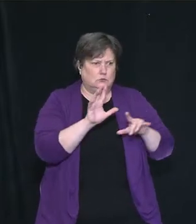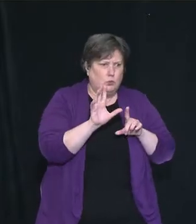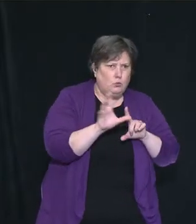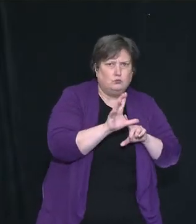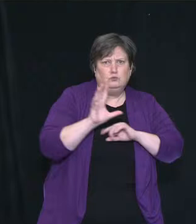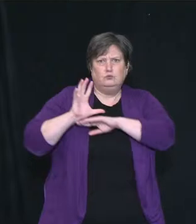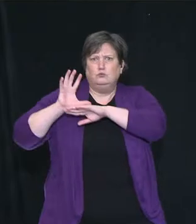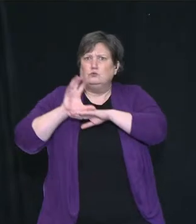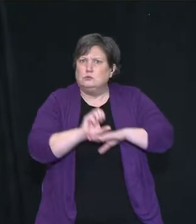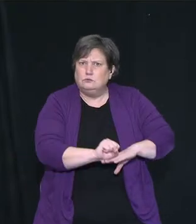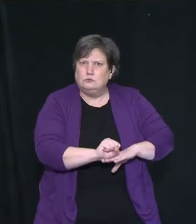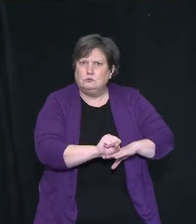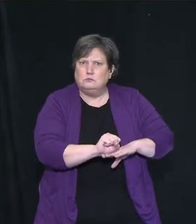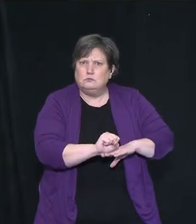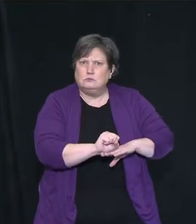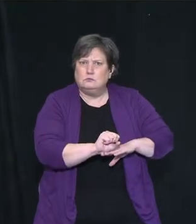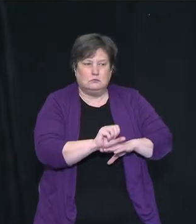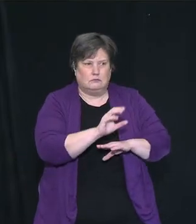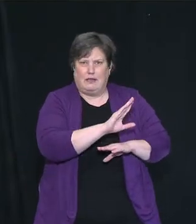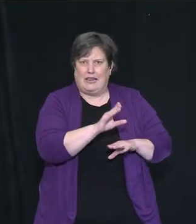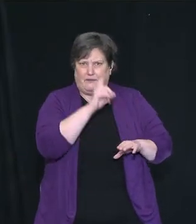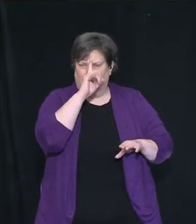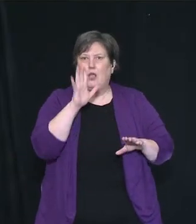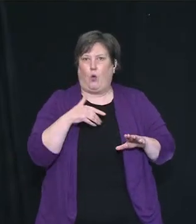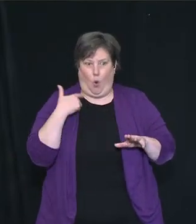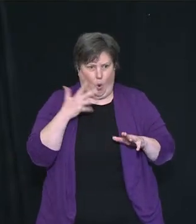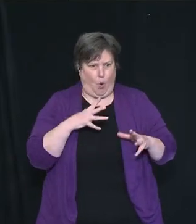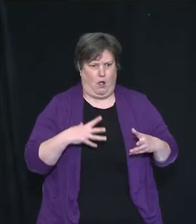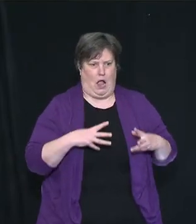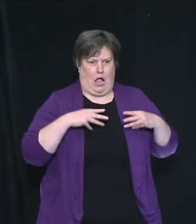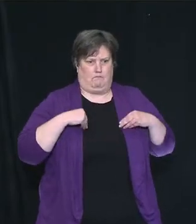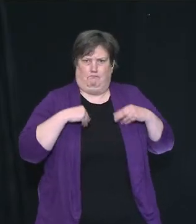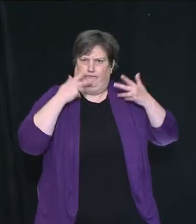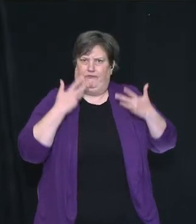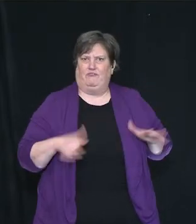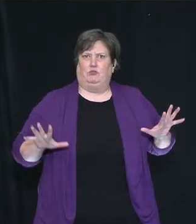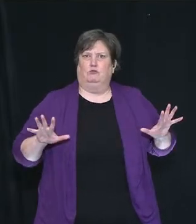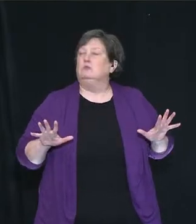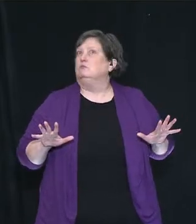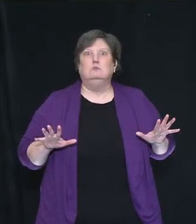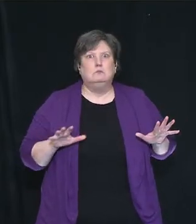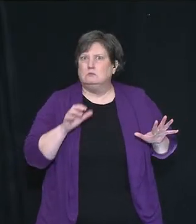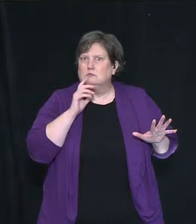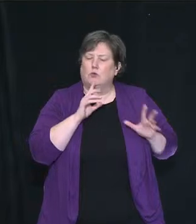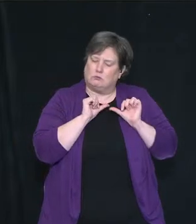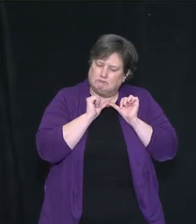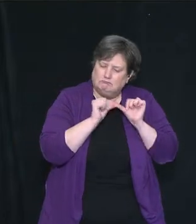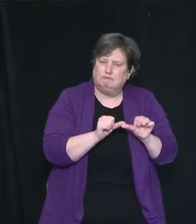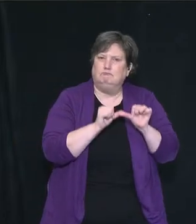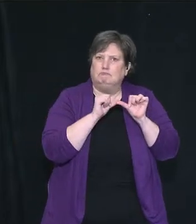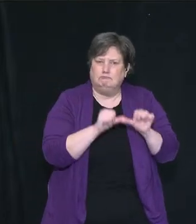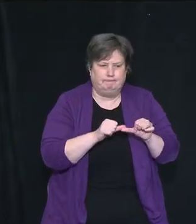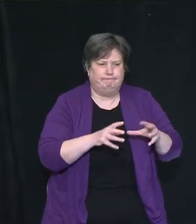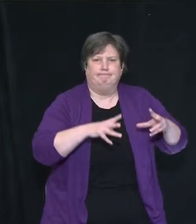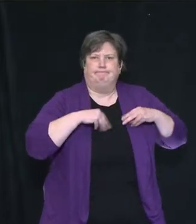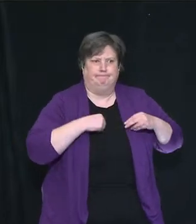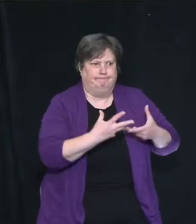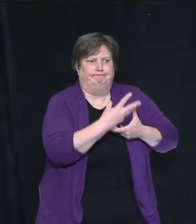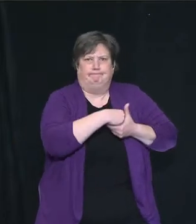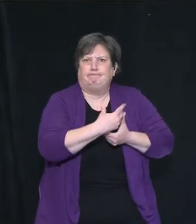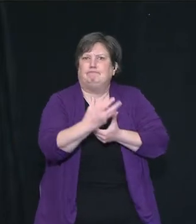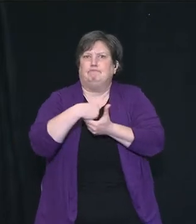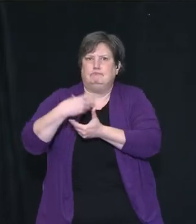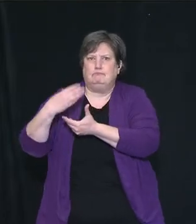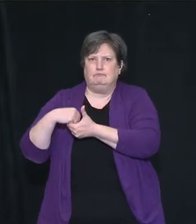and never thinking that the process is complete. In this regard, I express